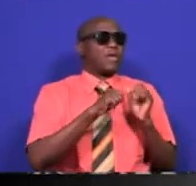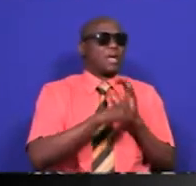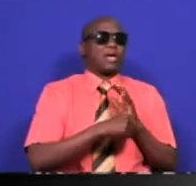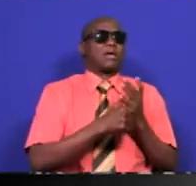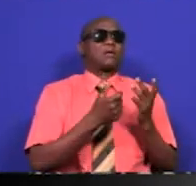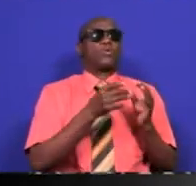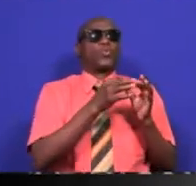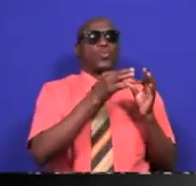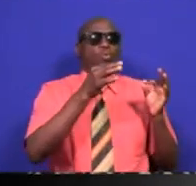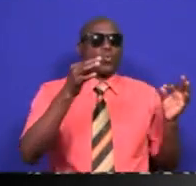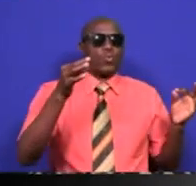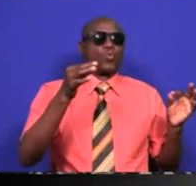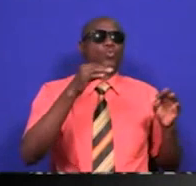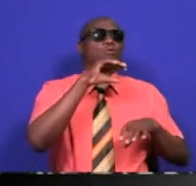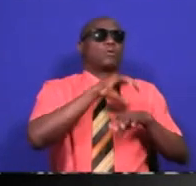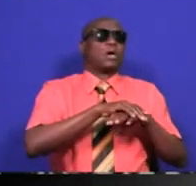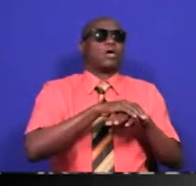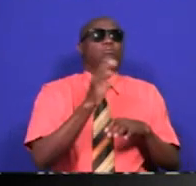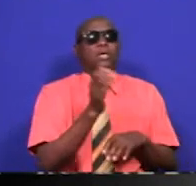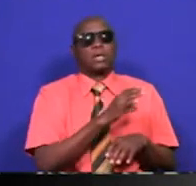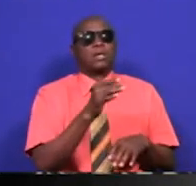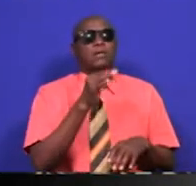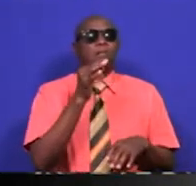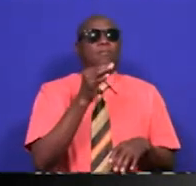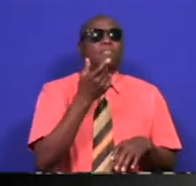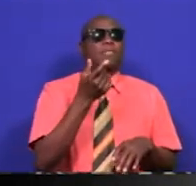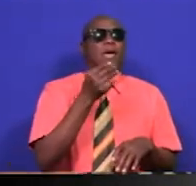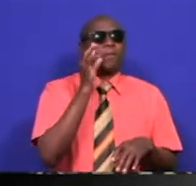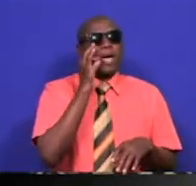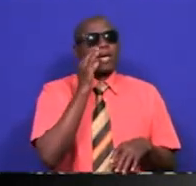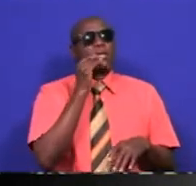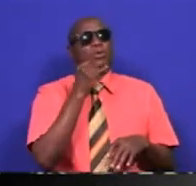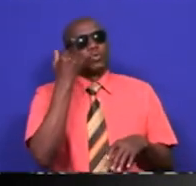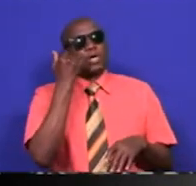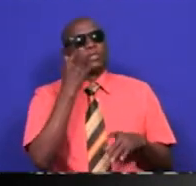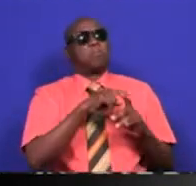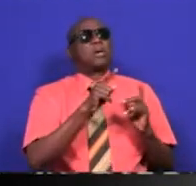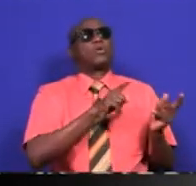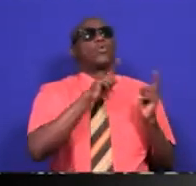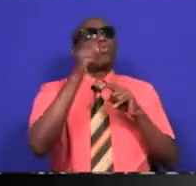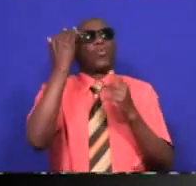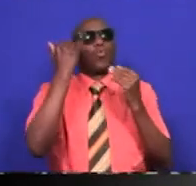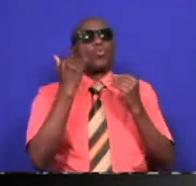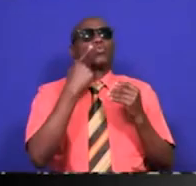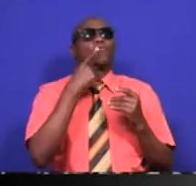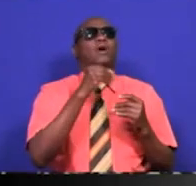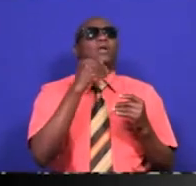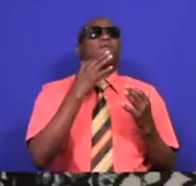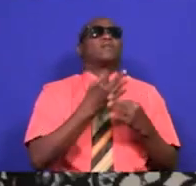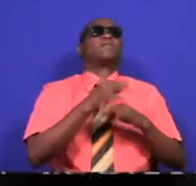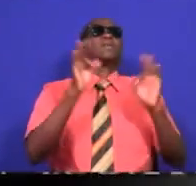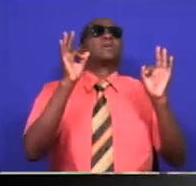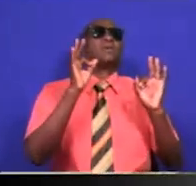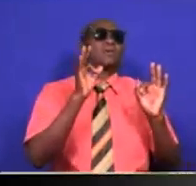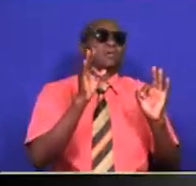muda kupata either pombe, bangi, drugs, lakini ikienda huko unapata mtu anaenda anaachiliwa anapewa faini